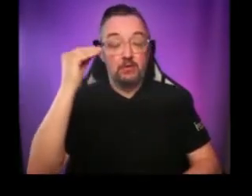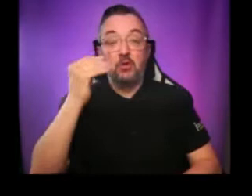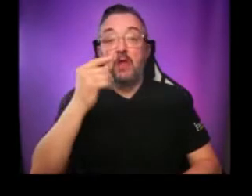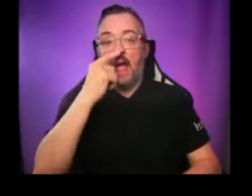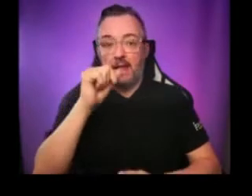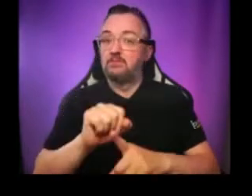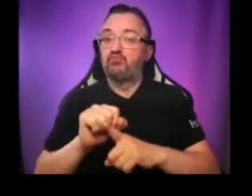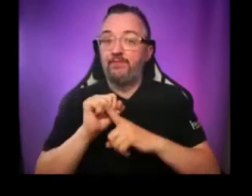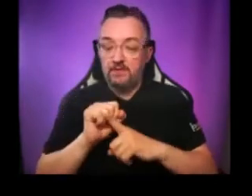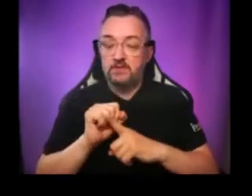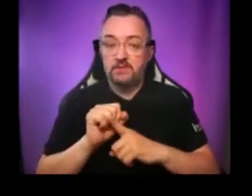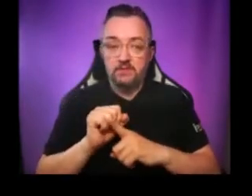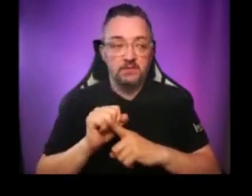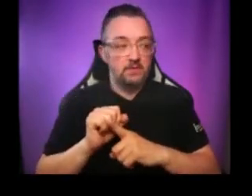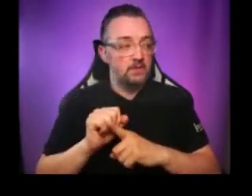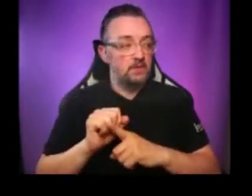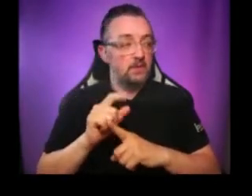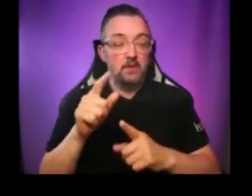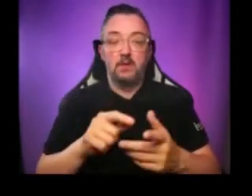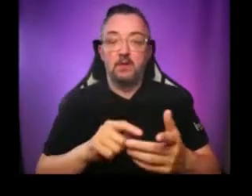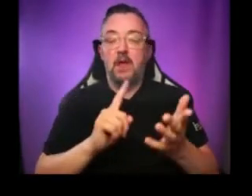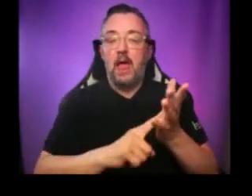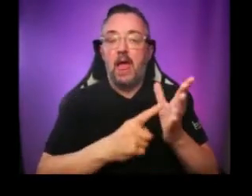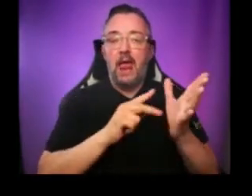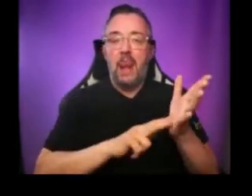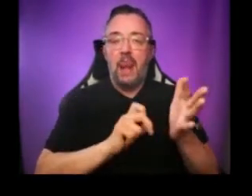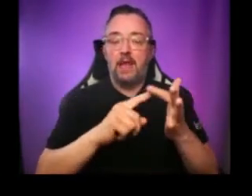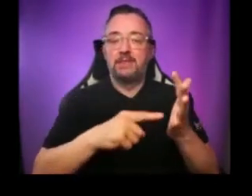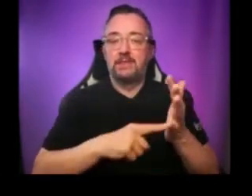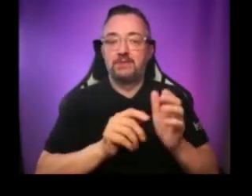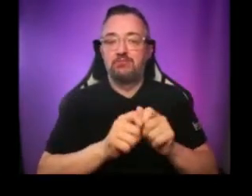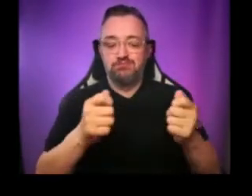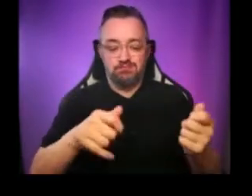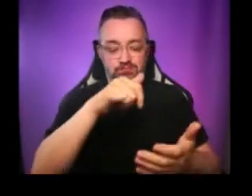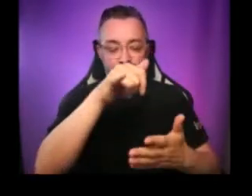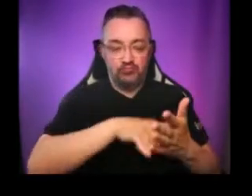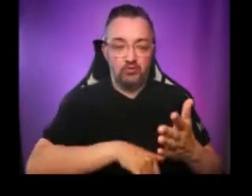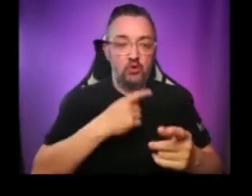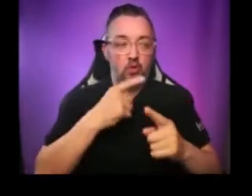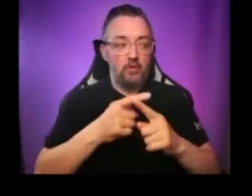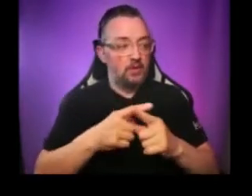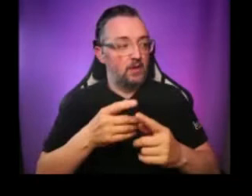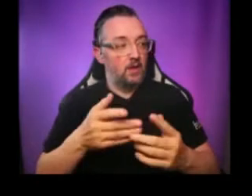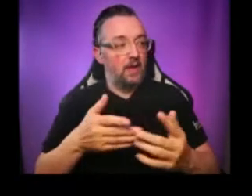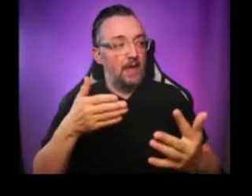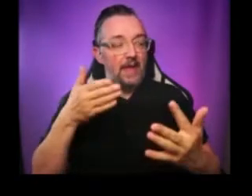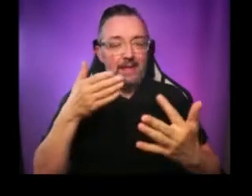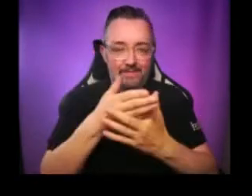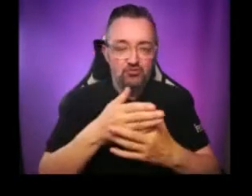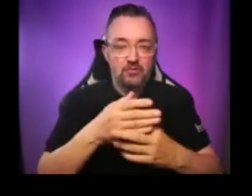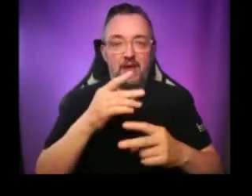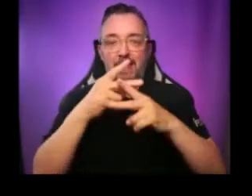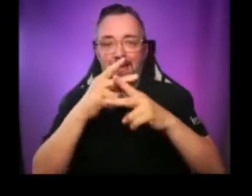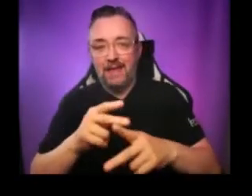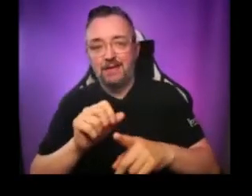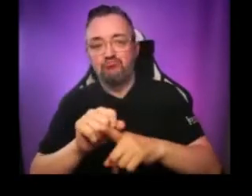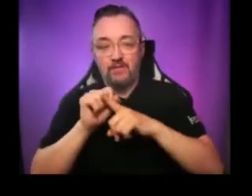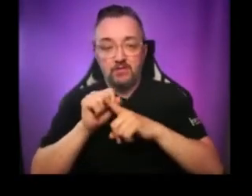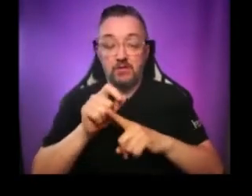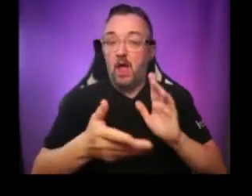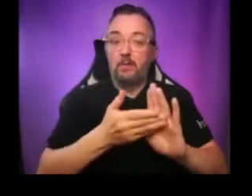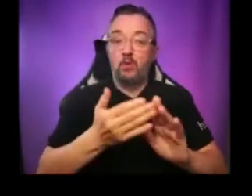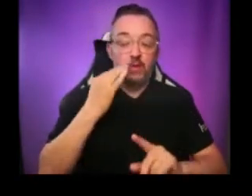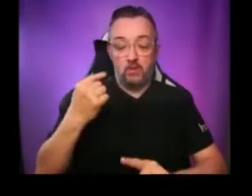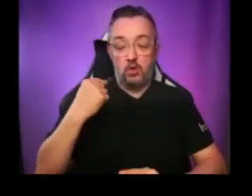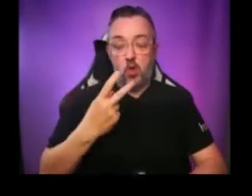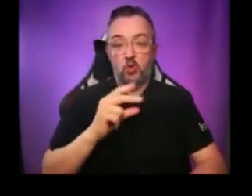preventable. That Lancet Commission report on dementia prevention, intervention and care was updated in 2020 to